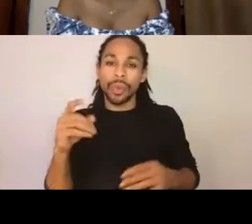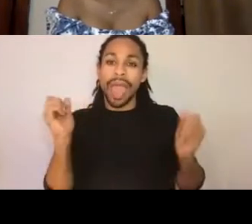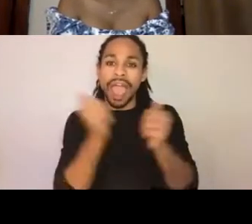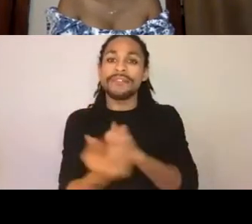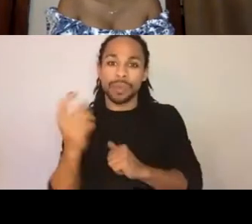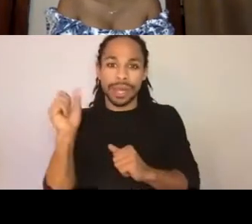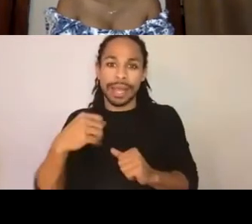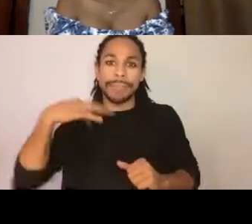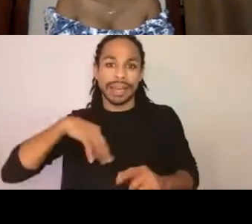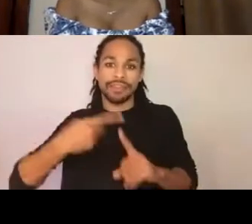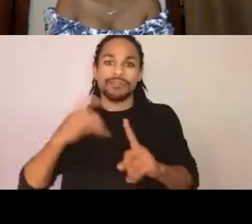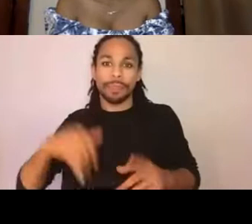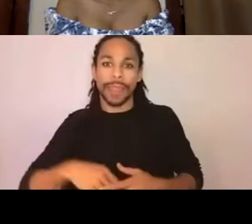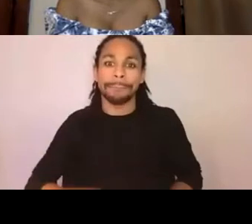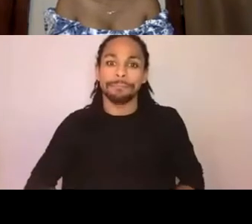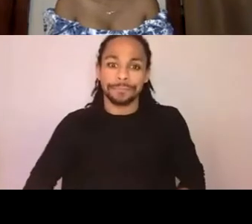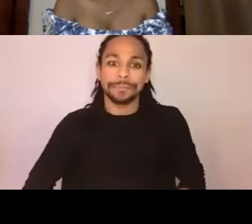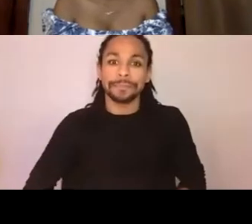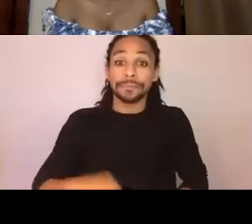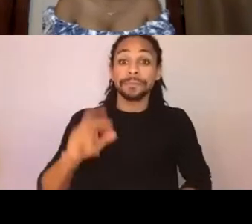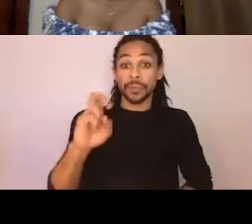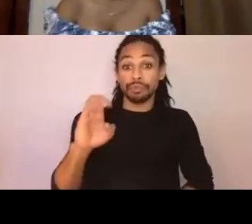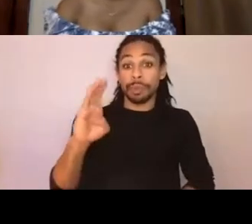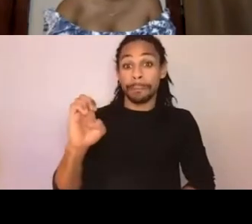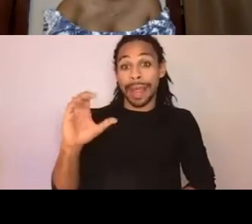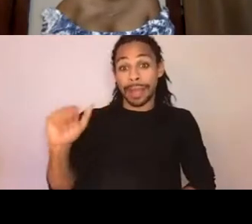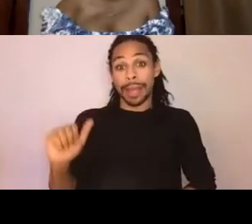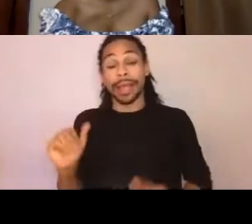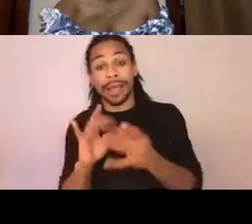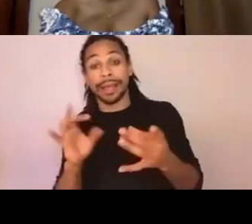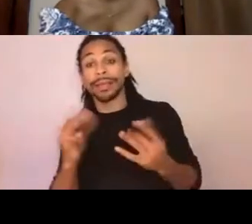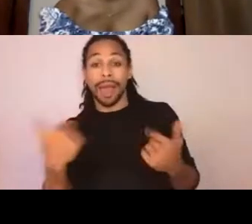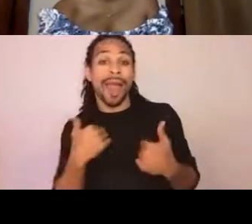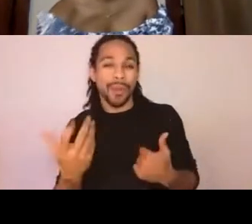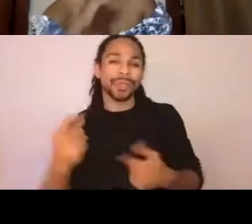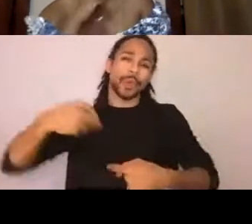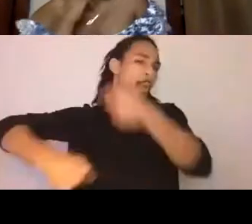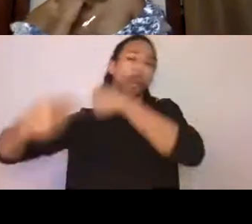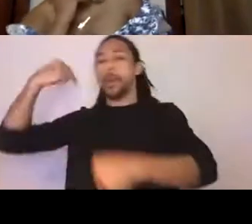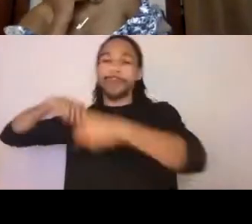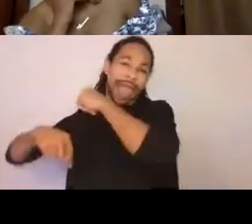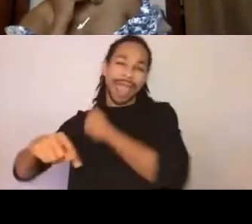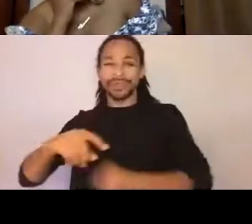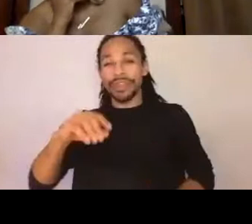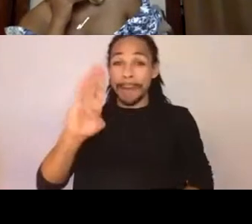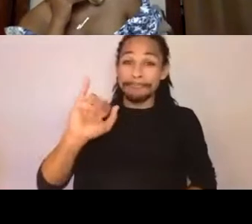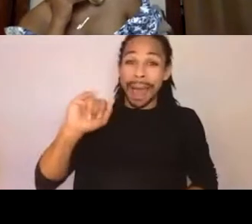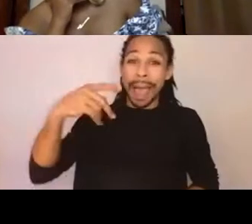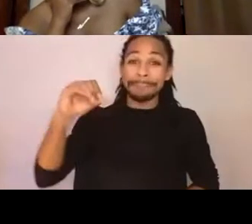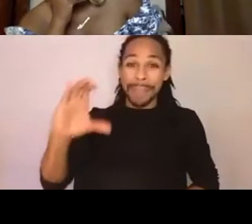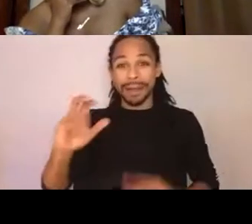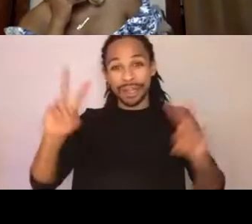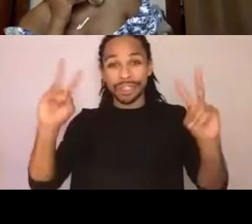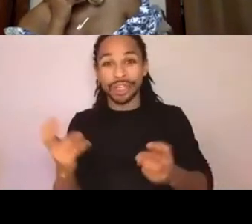Yeah, and I wanted to go back to the BIPOC term just to both and